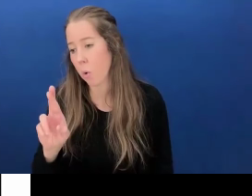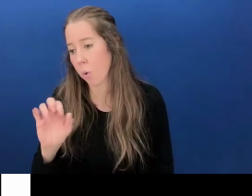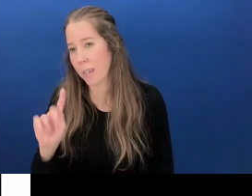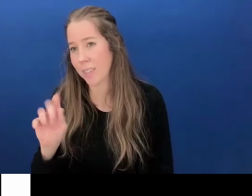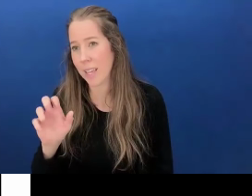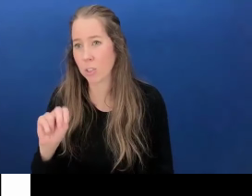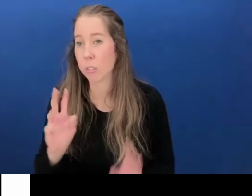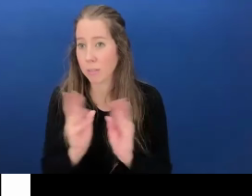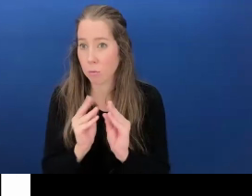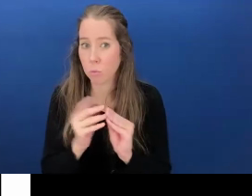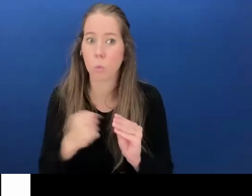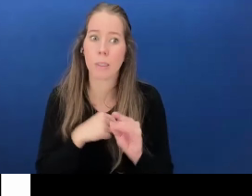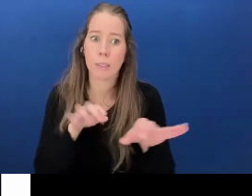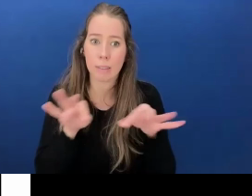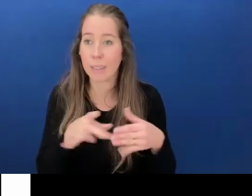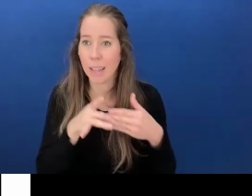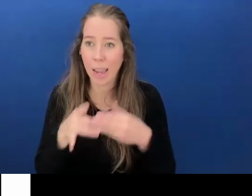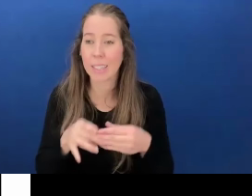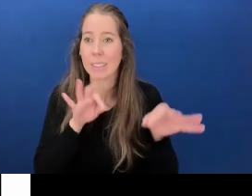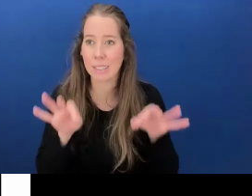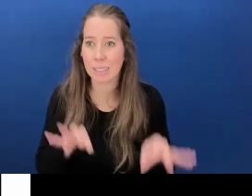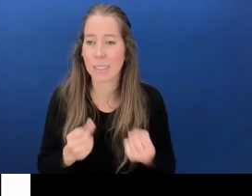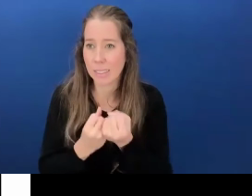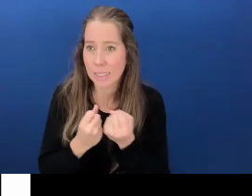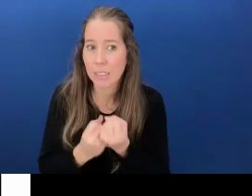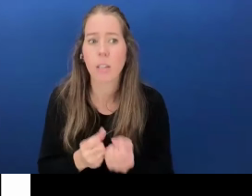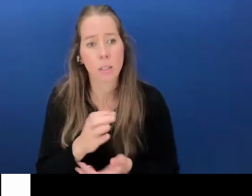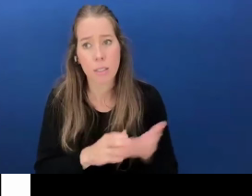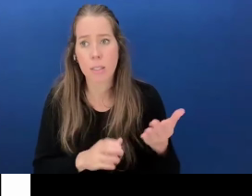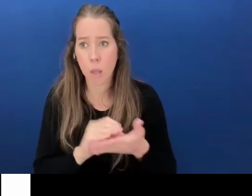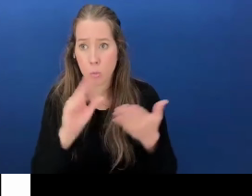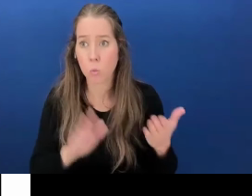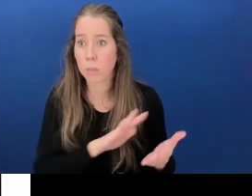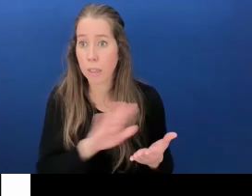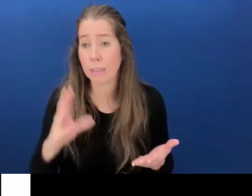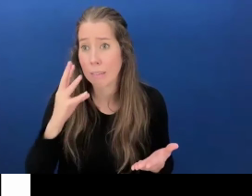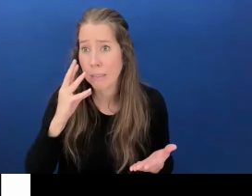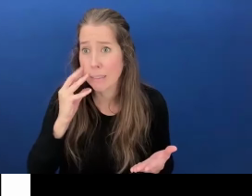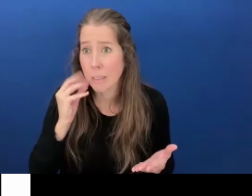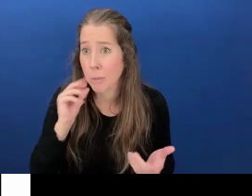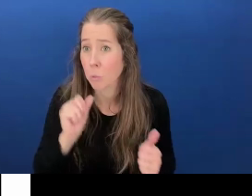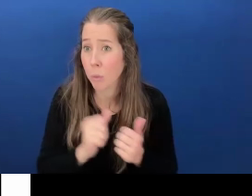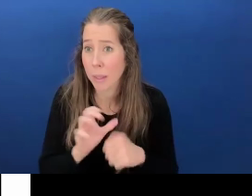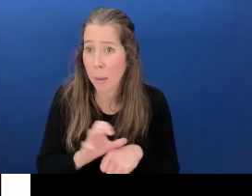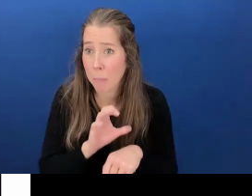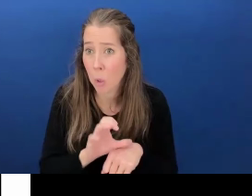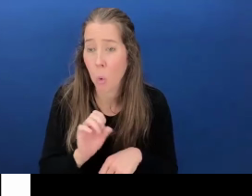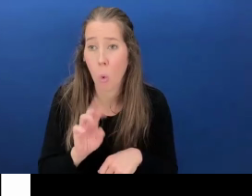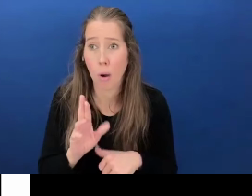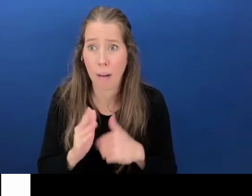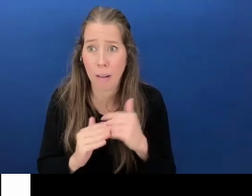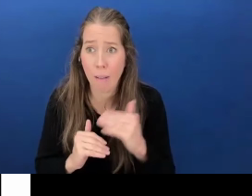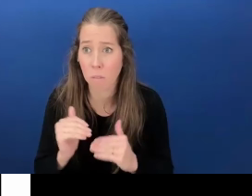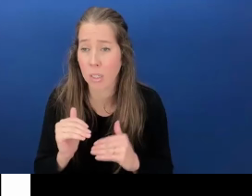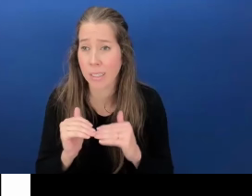that guidance on there. Some of these students, their familiarity with computers and comfort level with computers is all over the